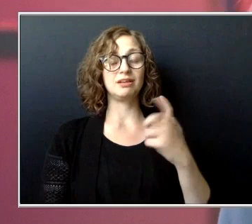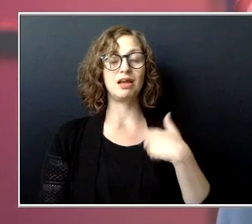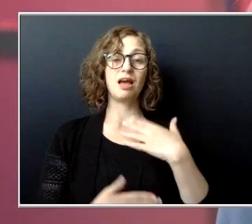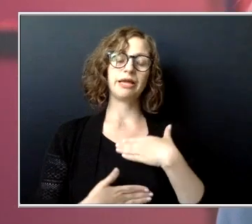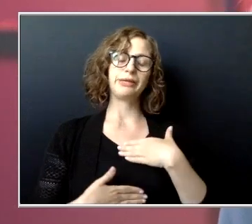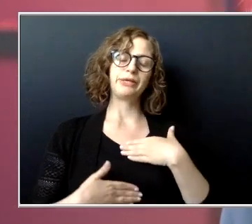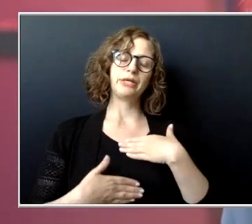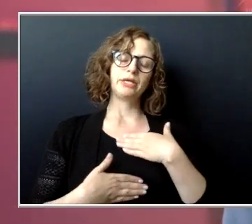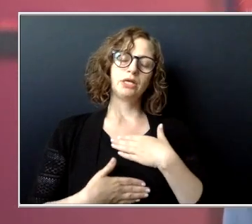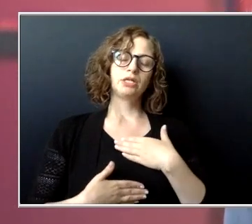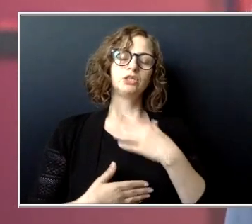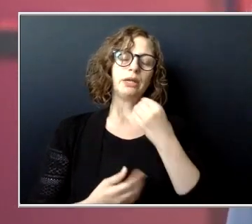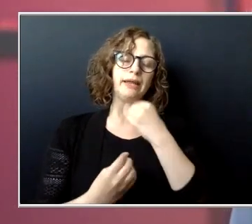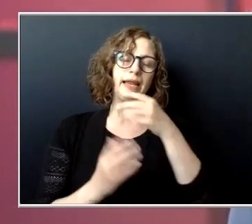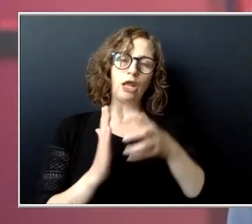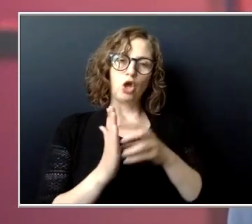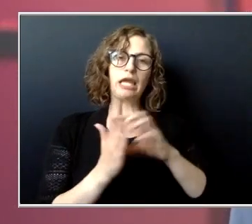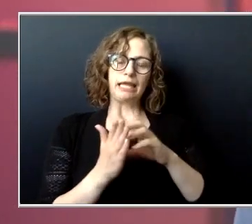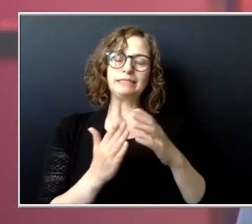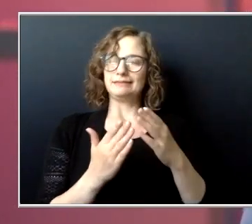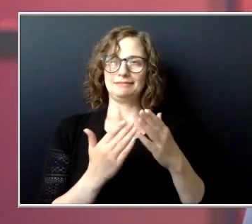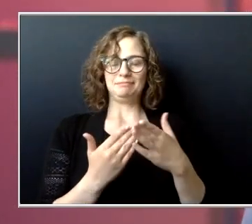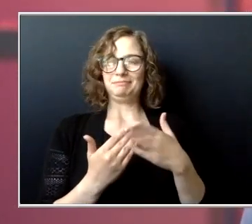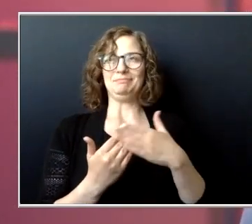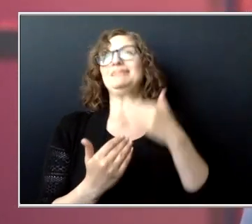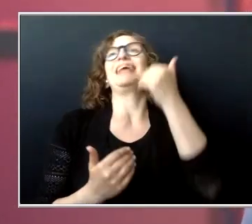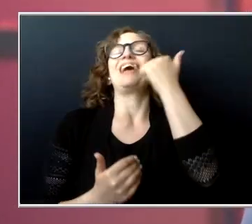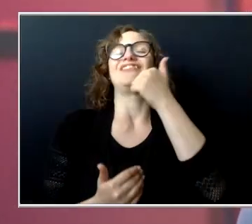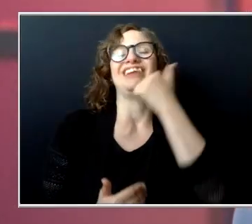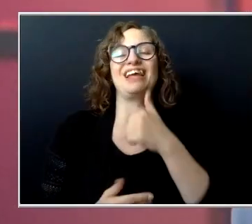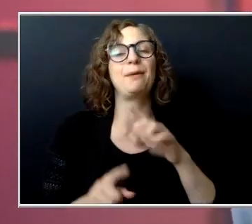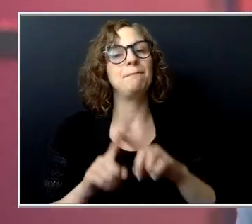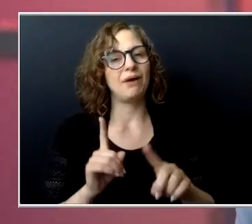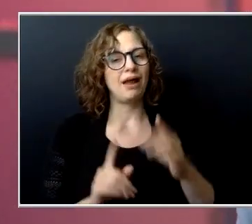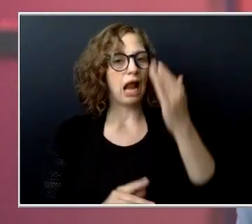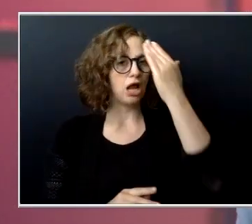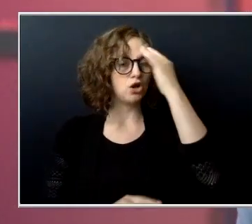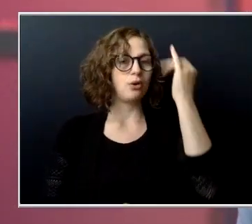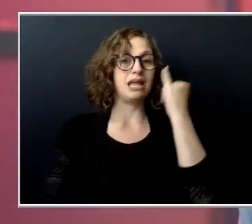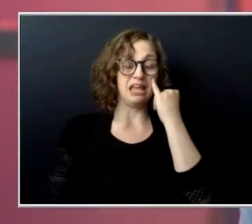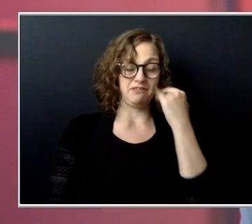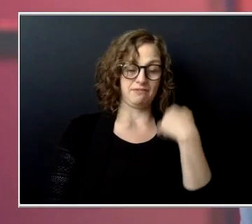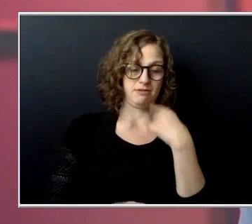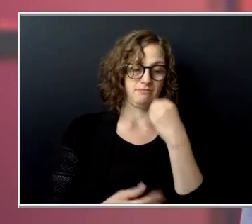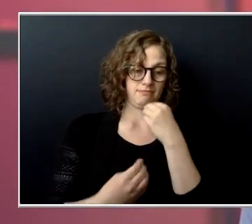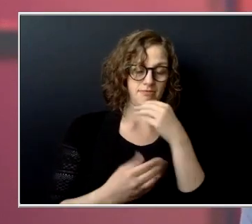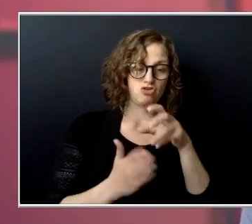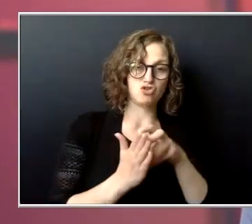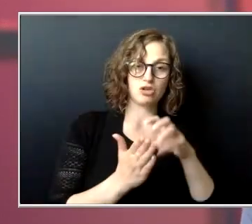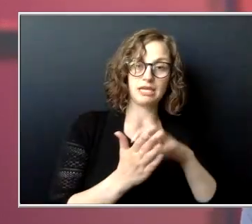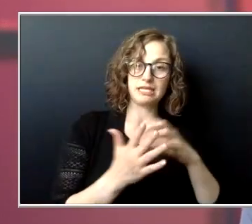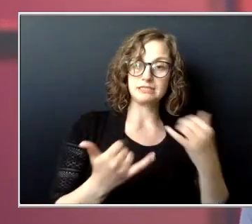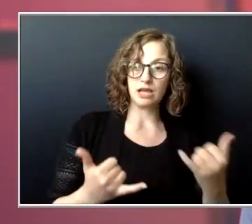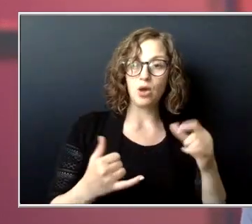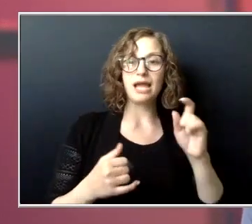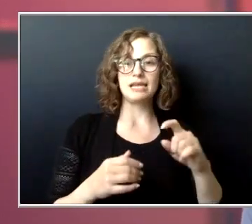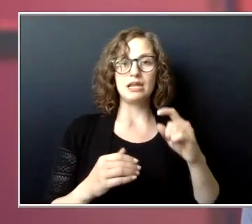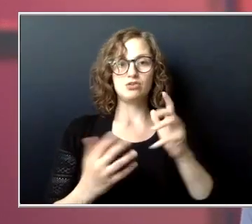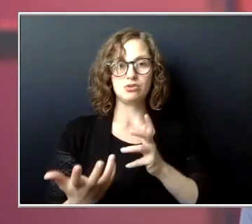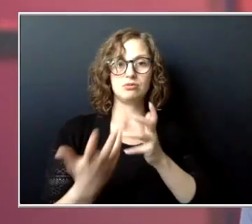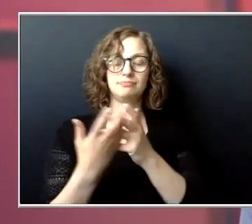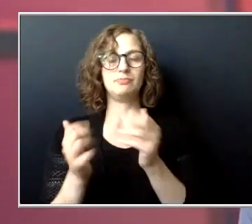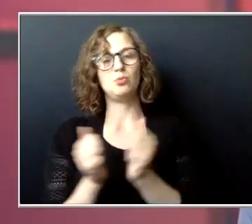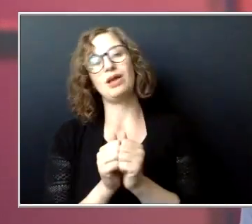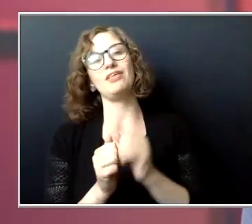days of the week, but I know, okay, if I'm going to have cookies at this time, I need to account for it with my insulin and my physical activity earlier